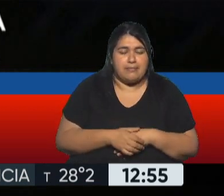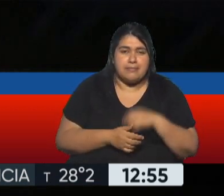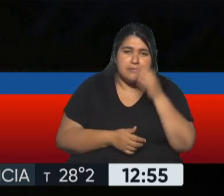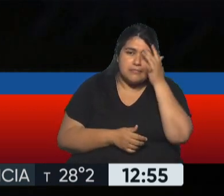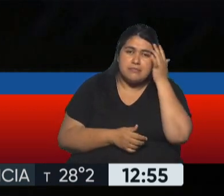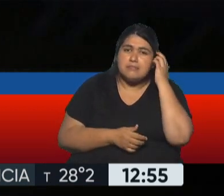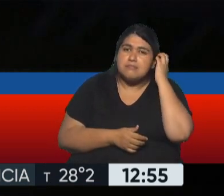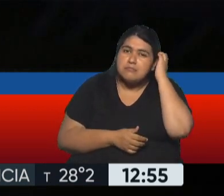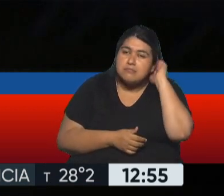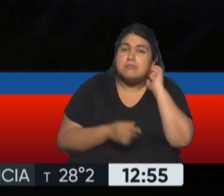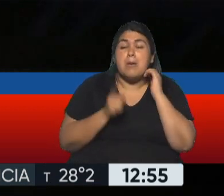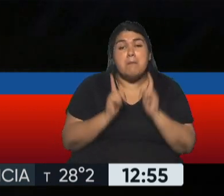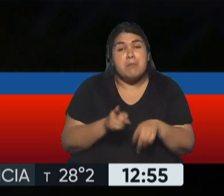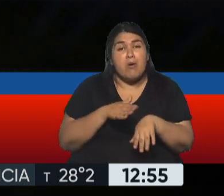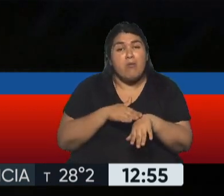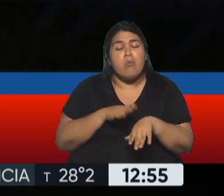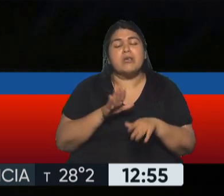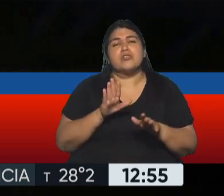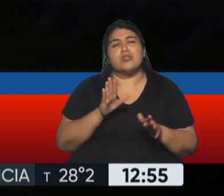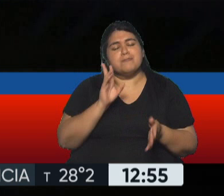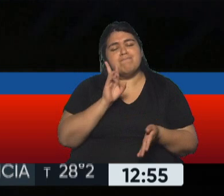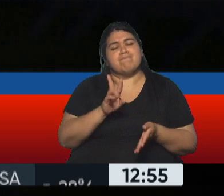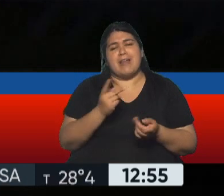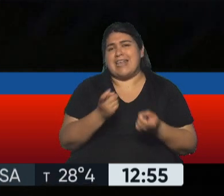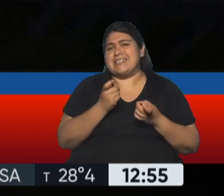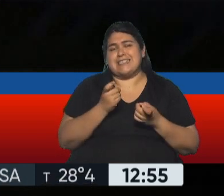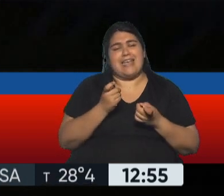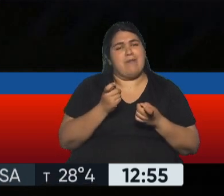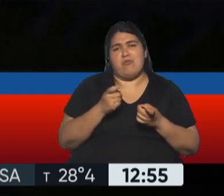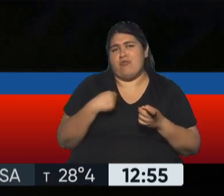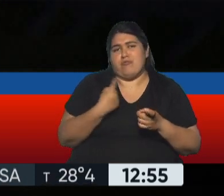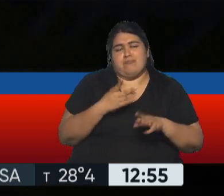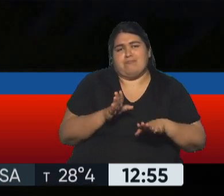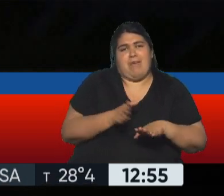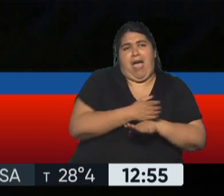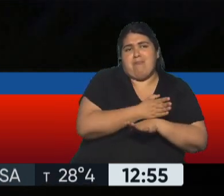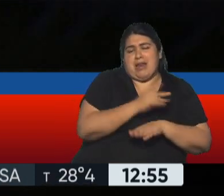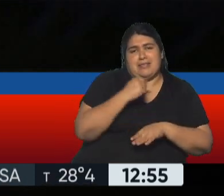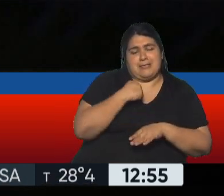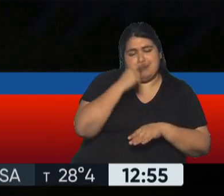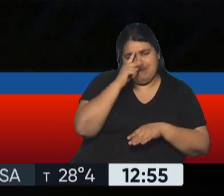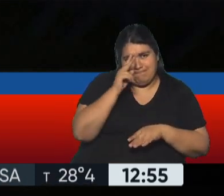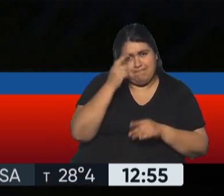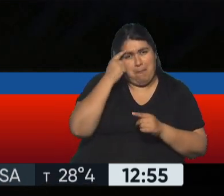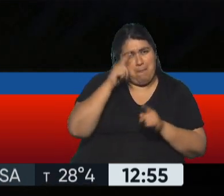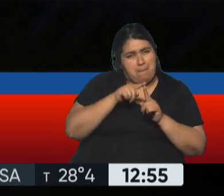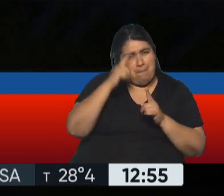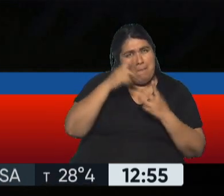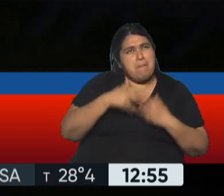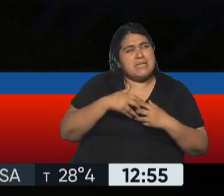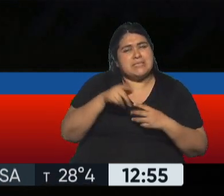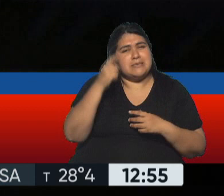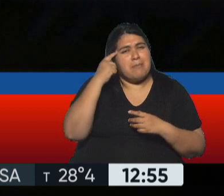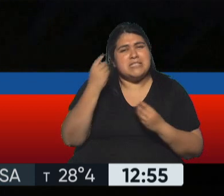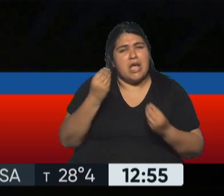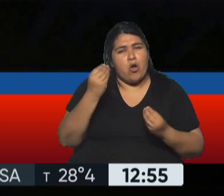manipulated. But at the same time, I think we need to step aside and think, what is happening